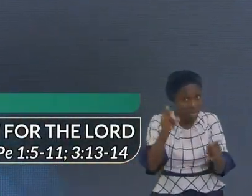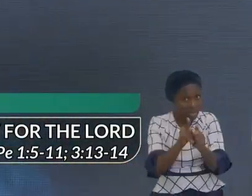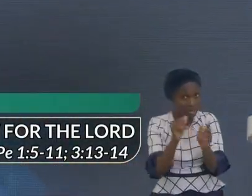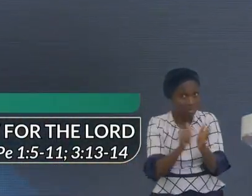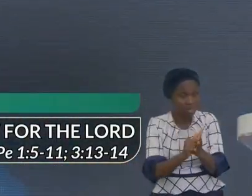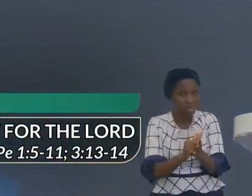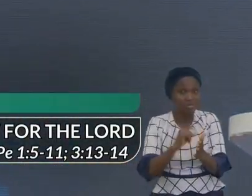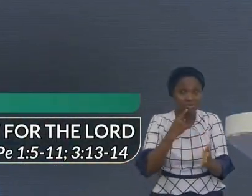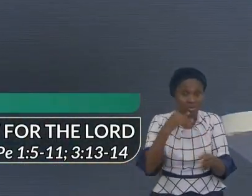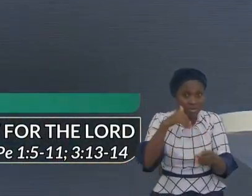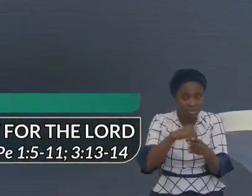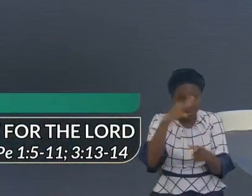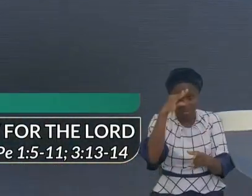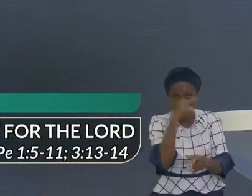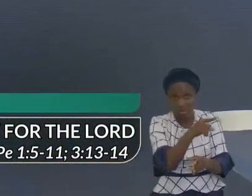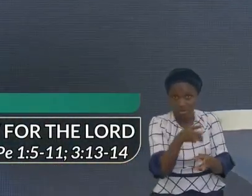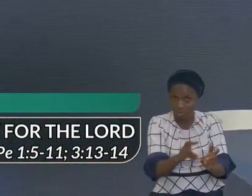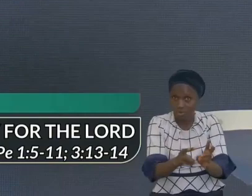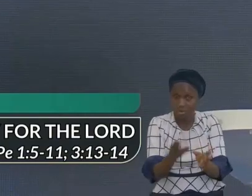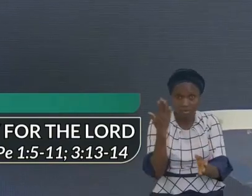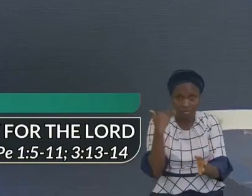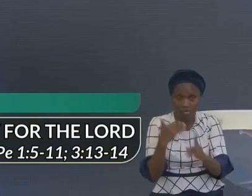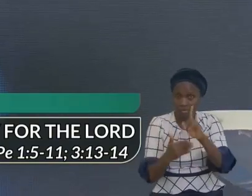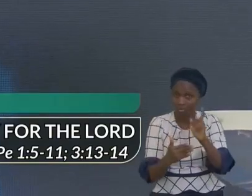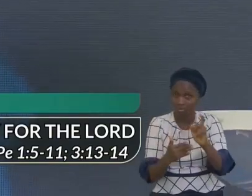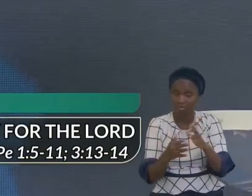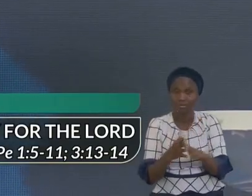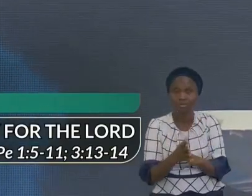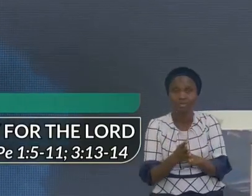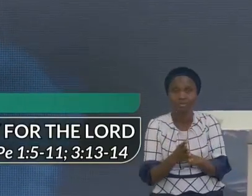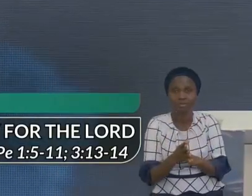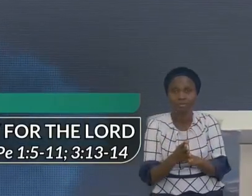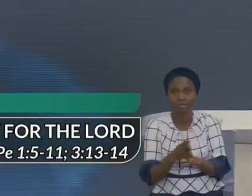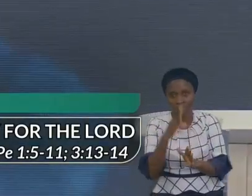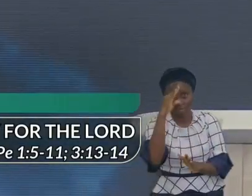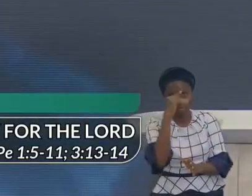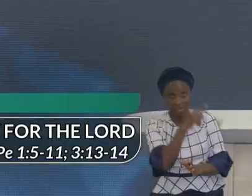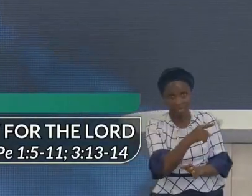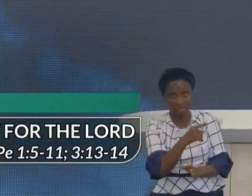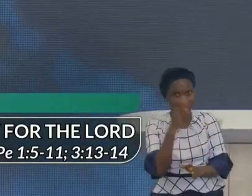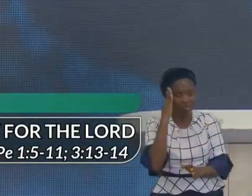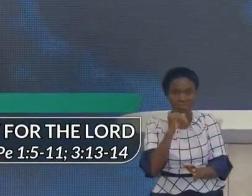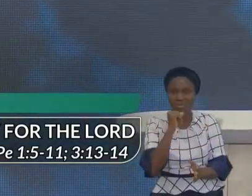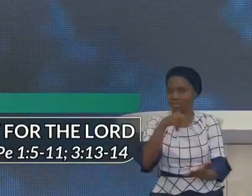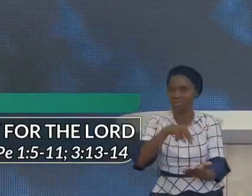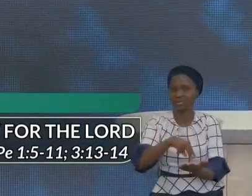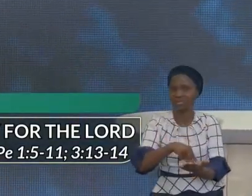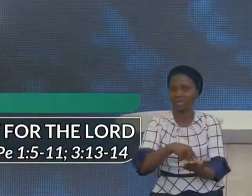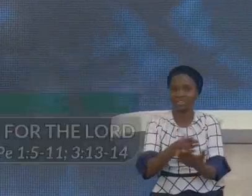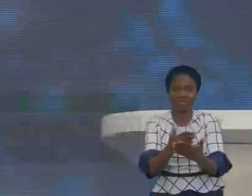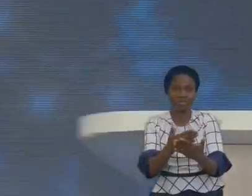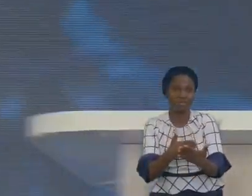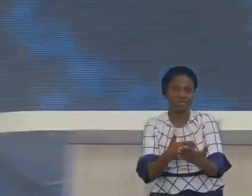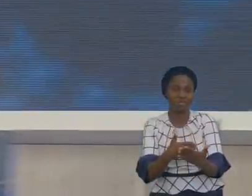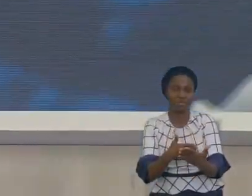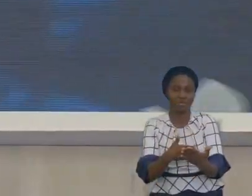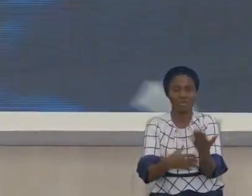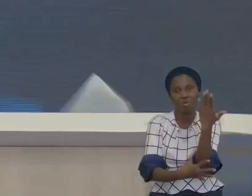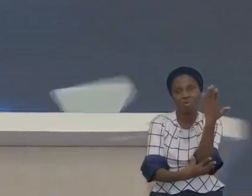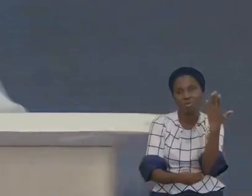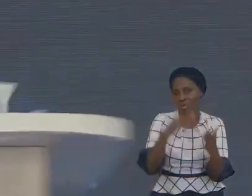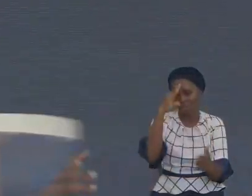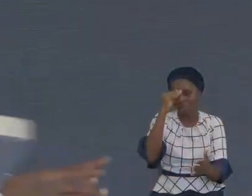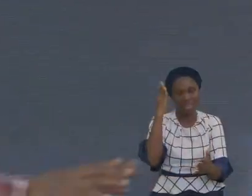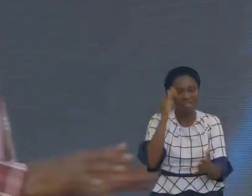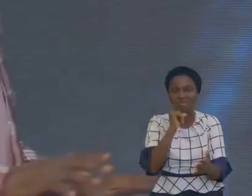He will not stand before mean men. He will not stay before mean men. He